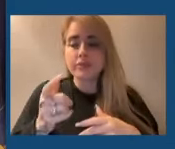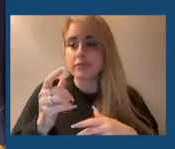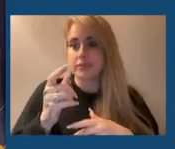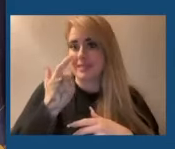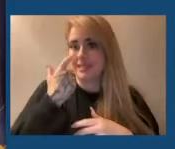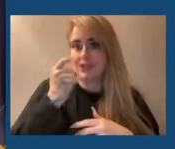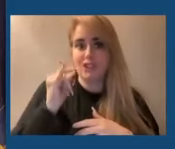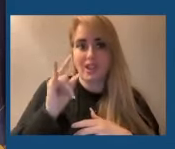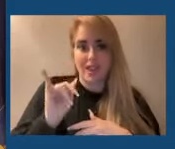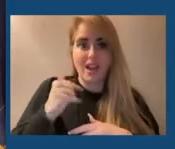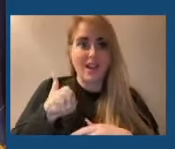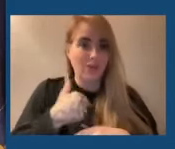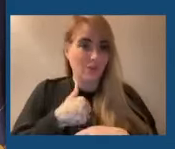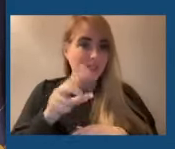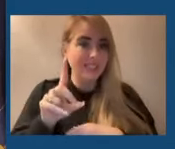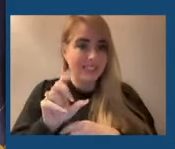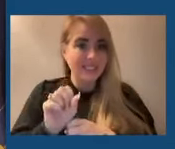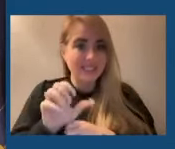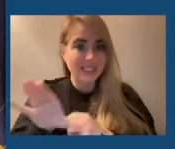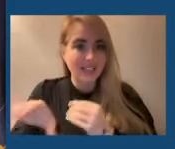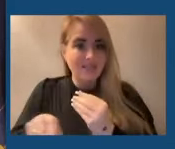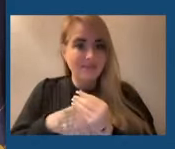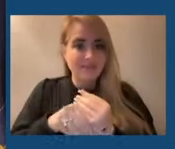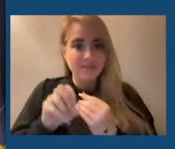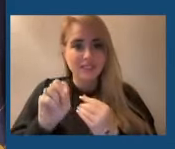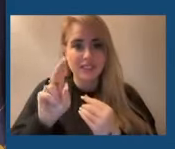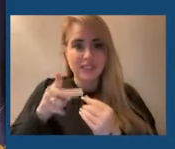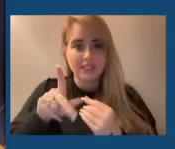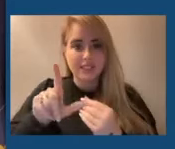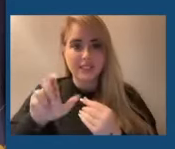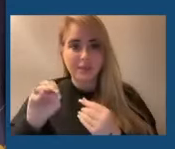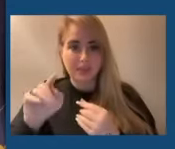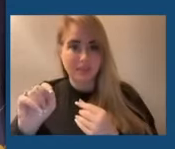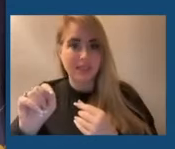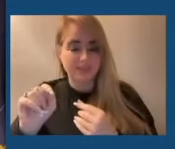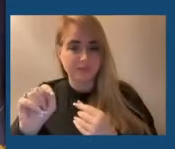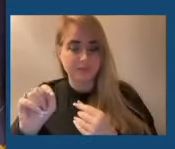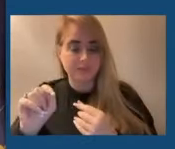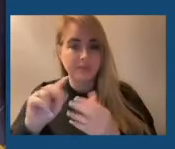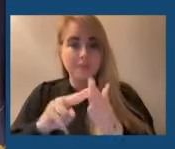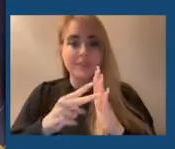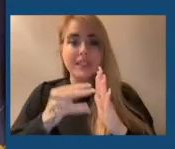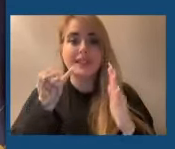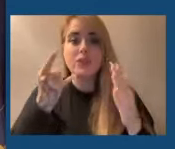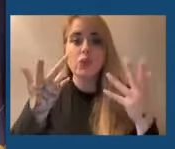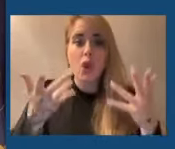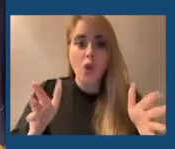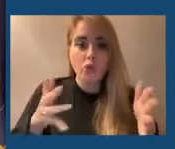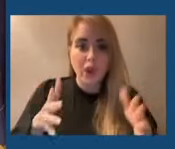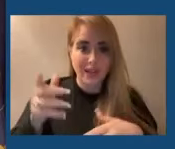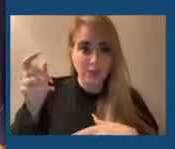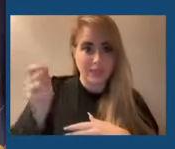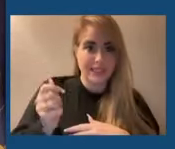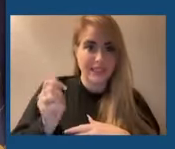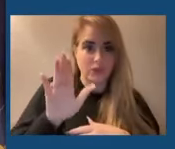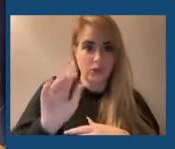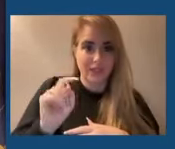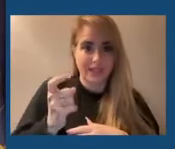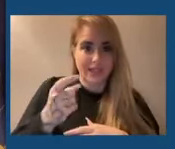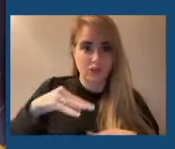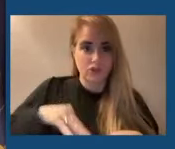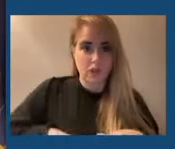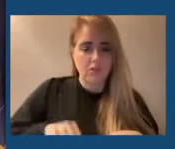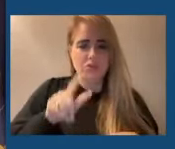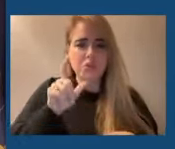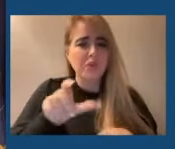were able to send a supplement so that, again, if you already received that tax credit, you didn't have to